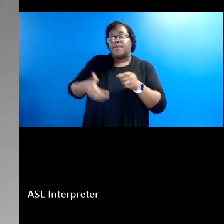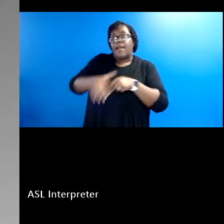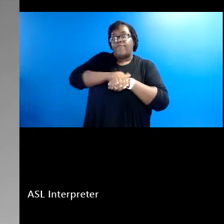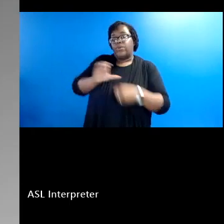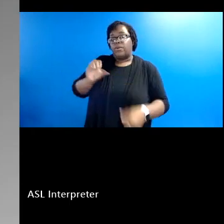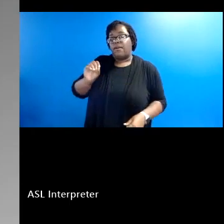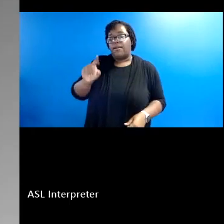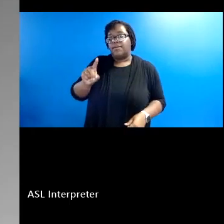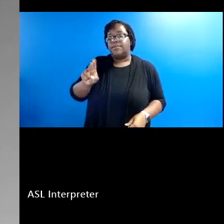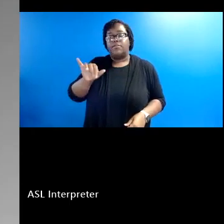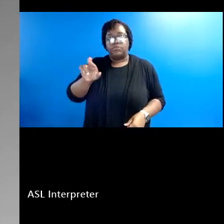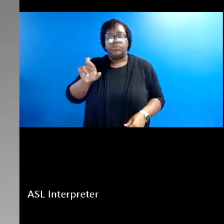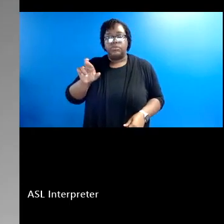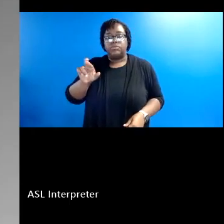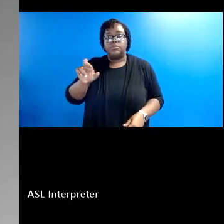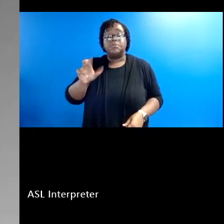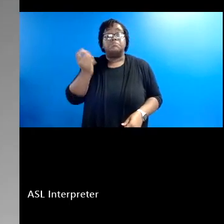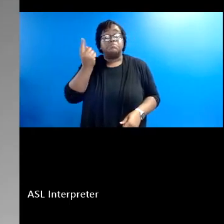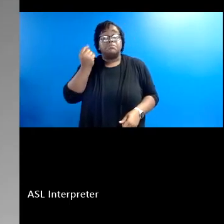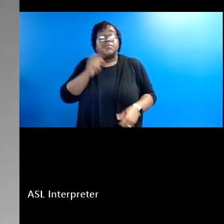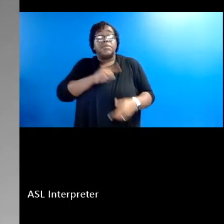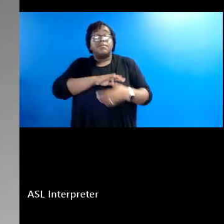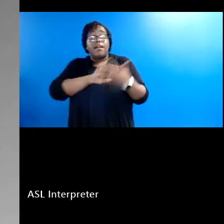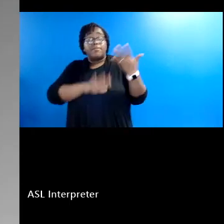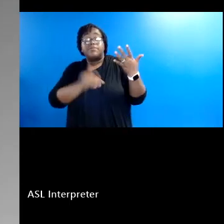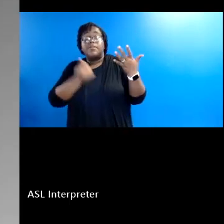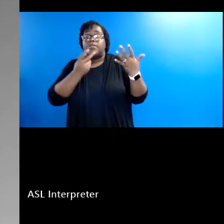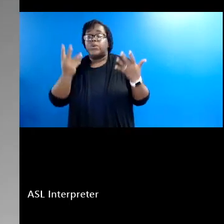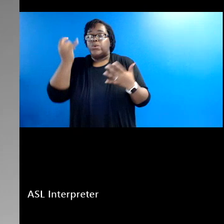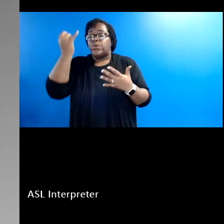But these are some of the things that are